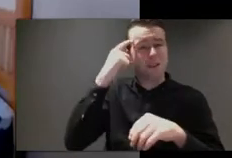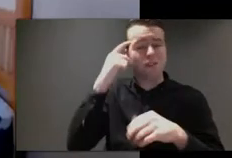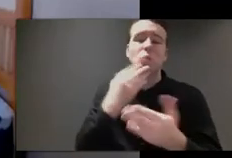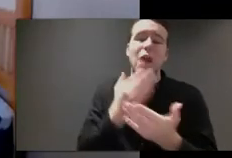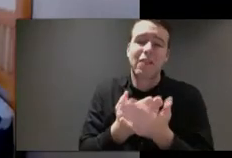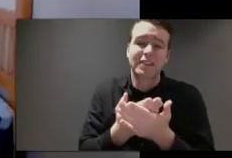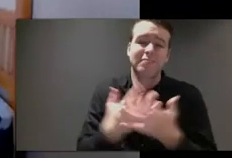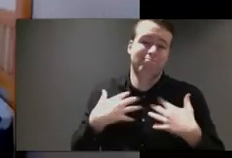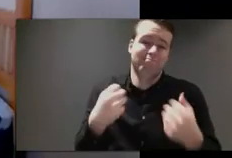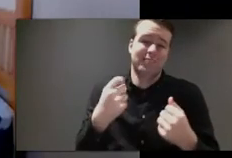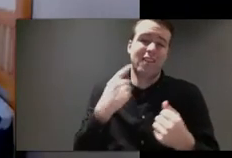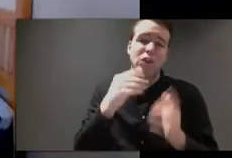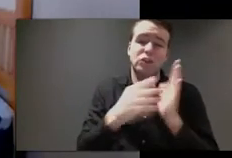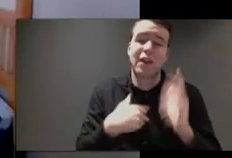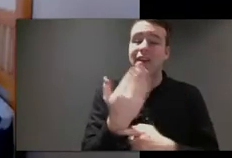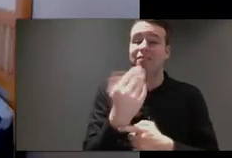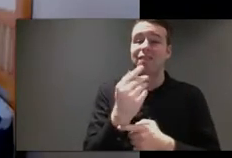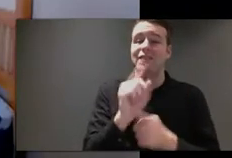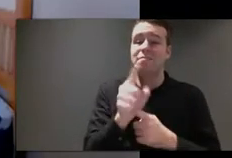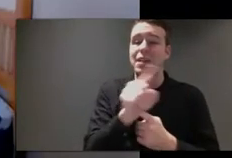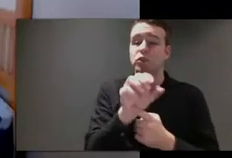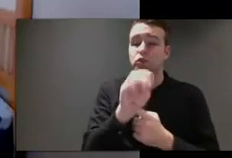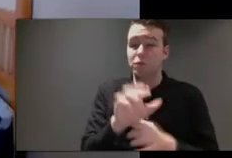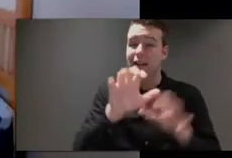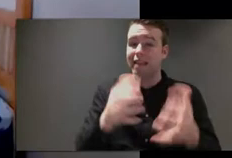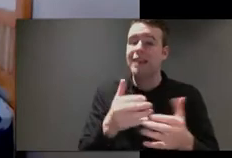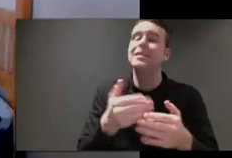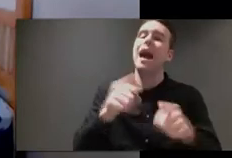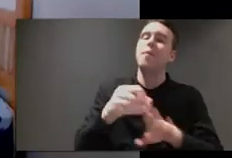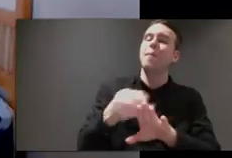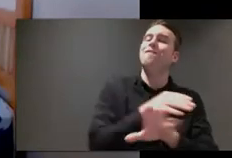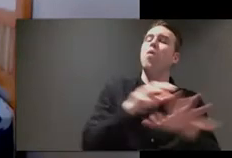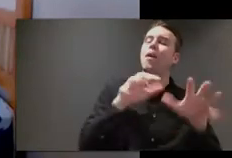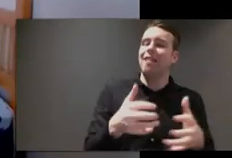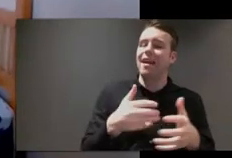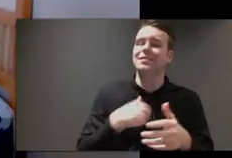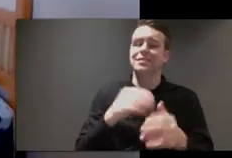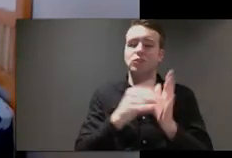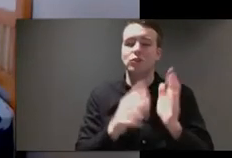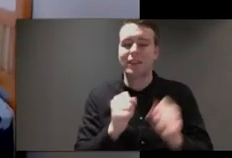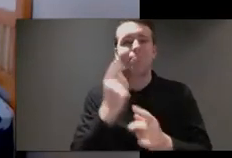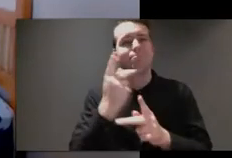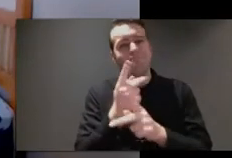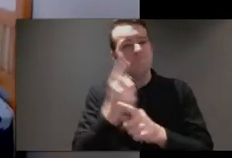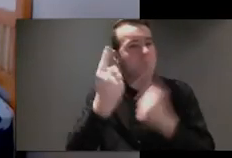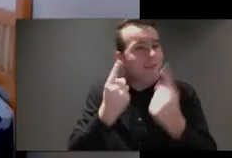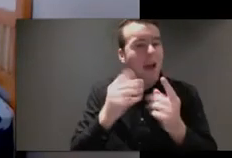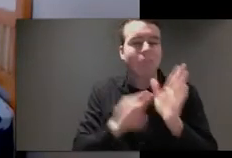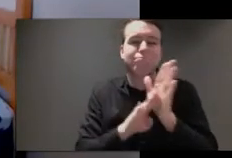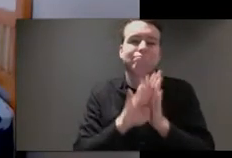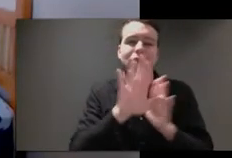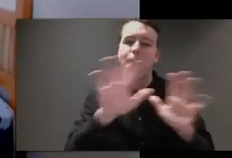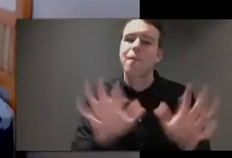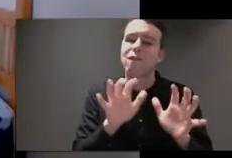students. These 15-minute long Zoom sessions occur before class and provide students a safe environment to practice mindfulness and peak performance, something